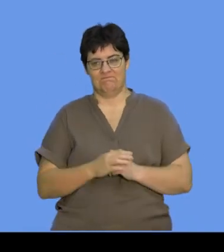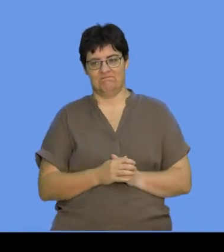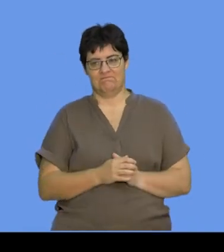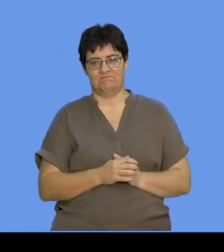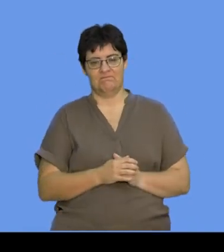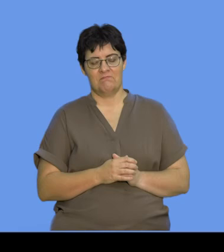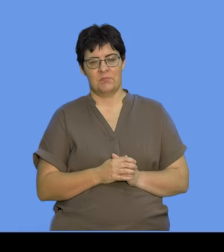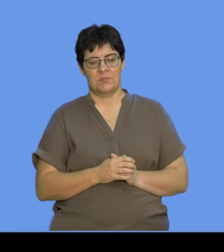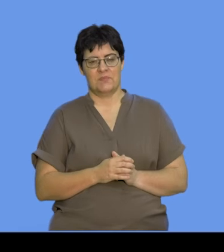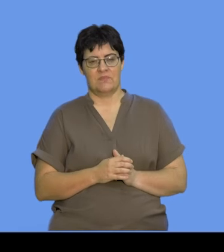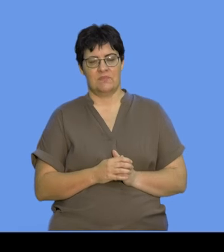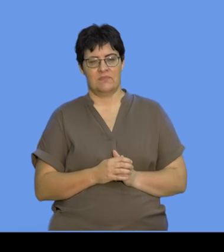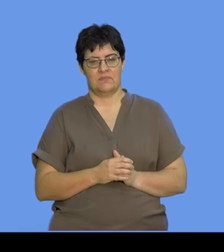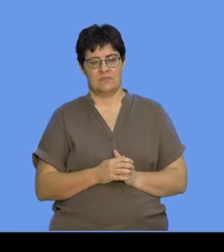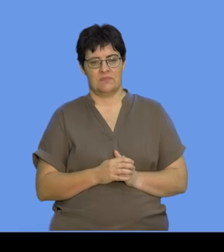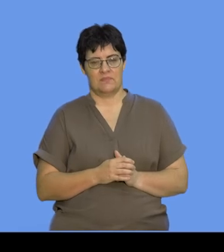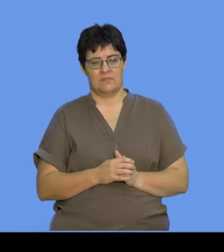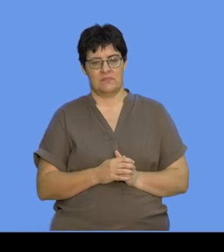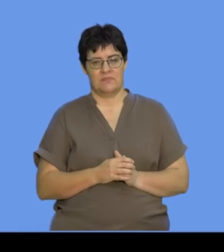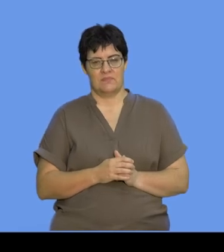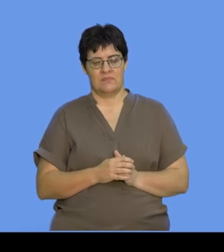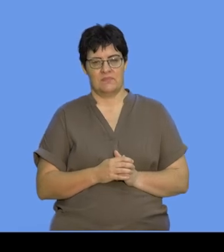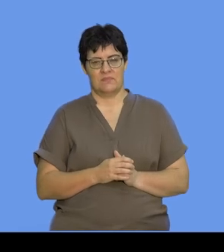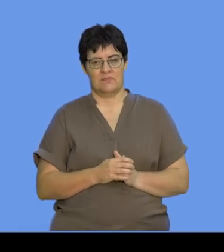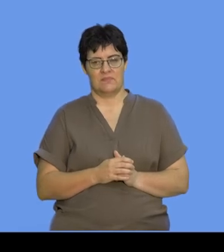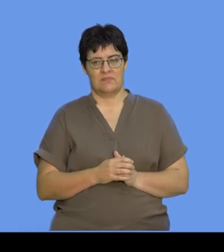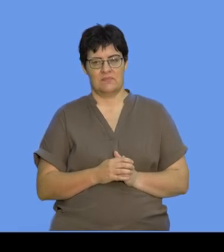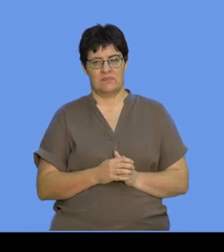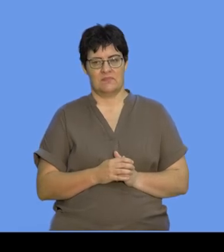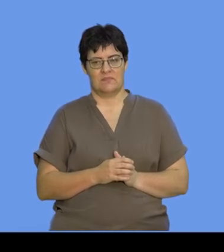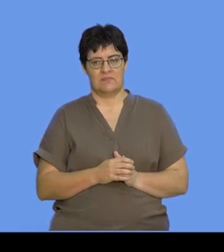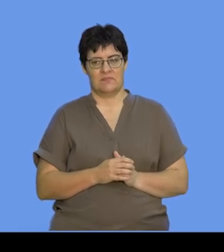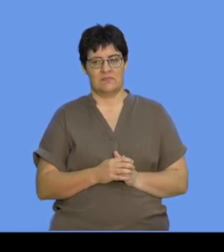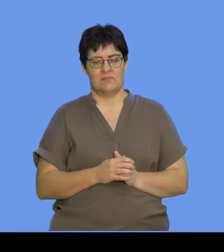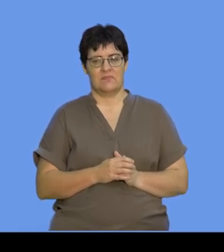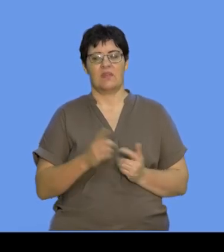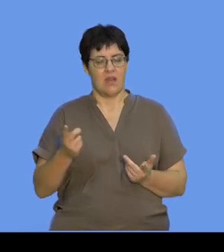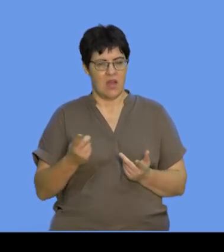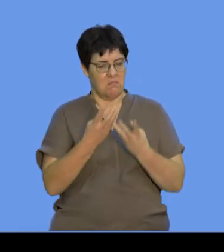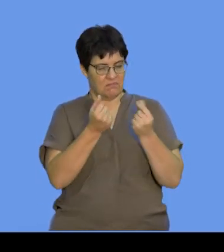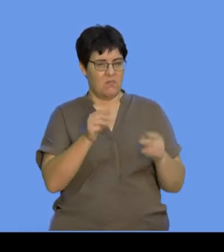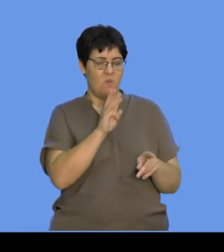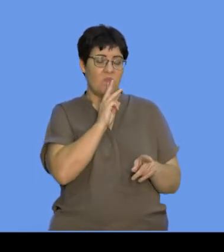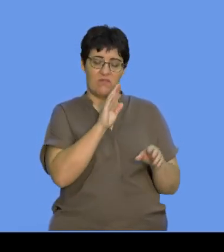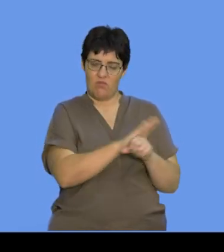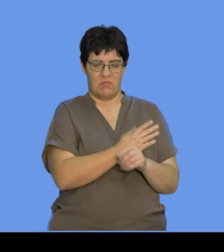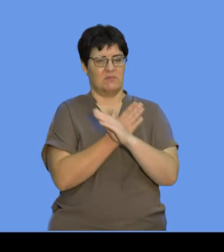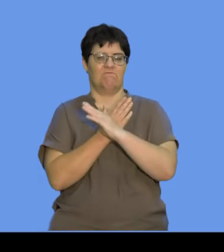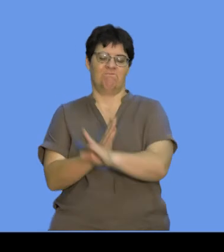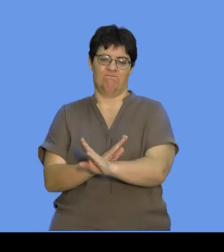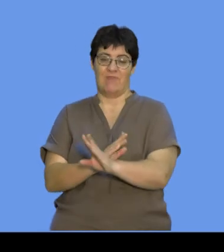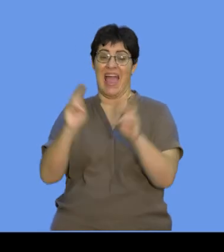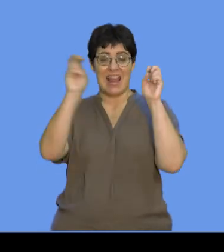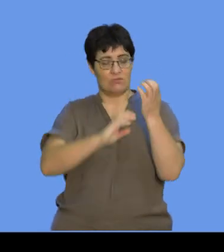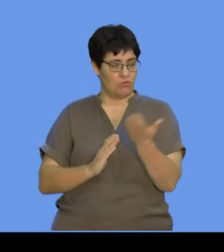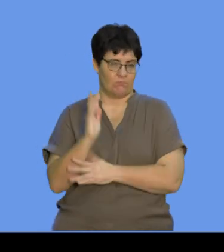insulator. Okay, it is an insulator, right? While it is completely soluble in water, it does not allow